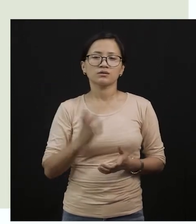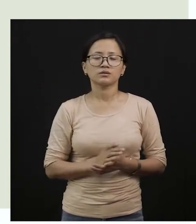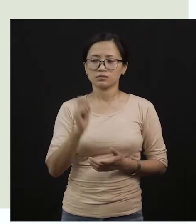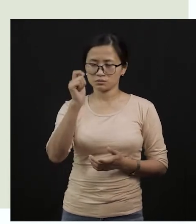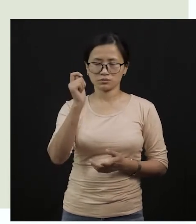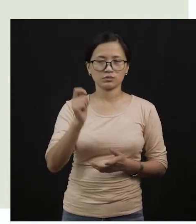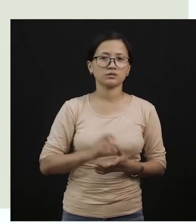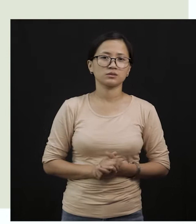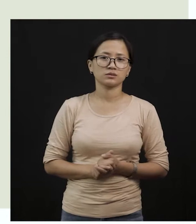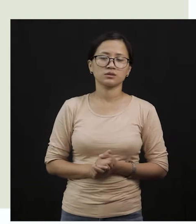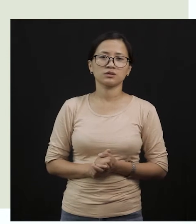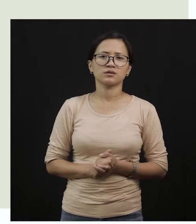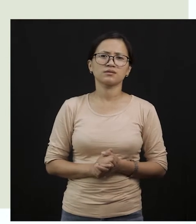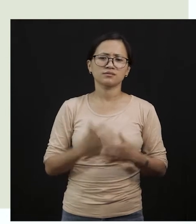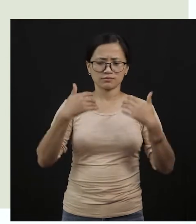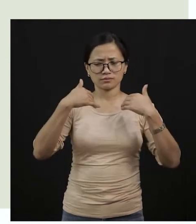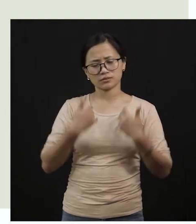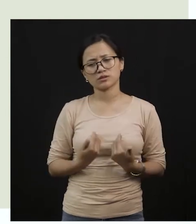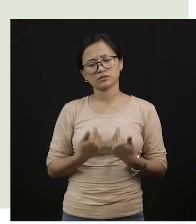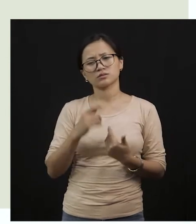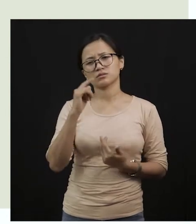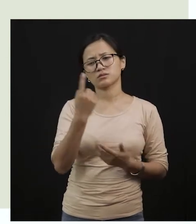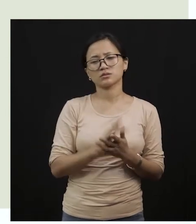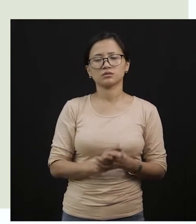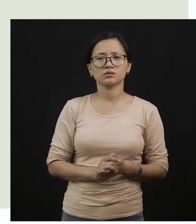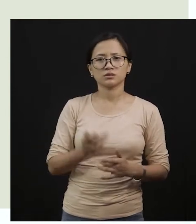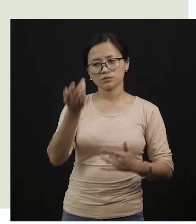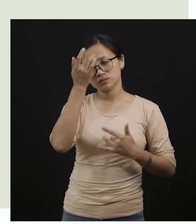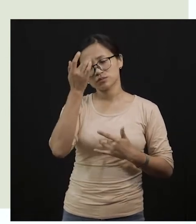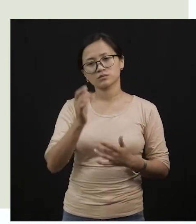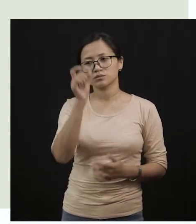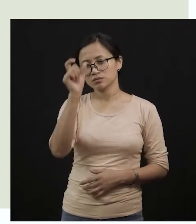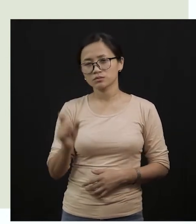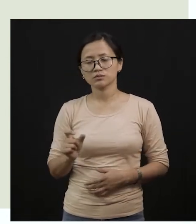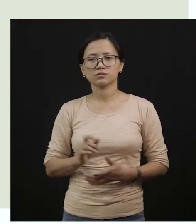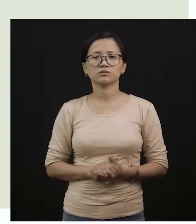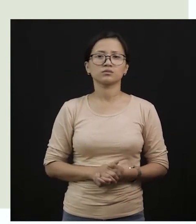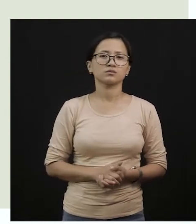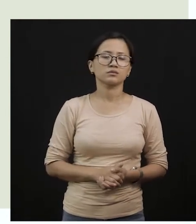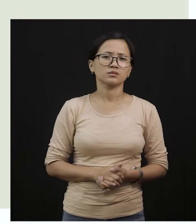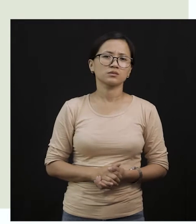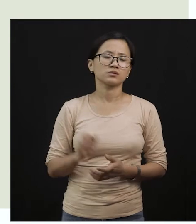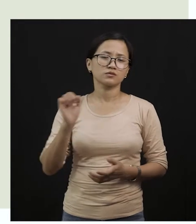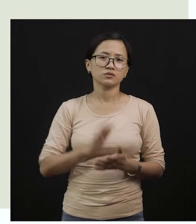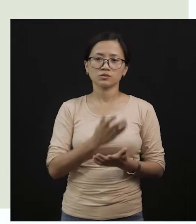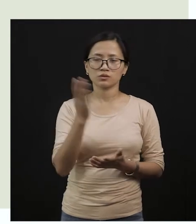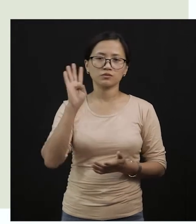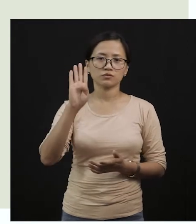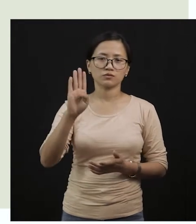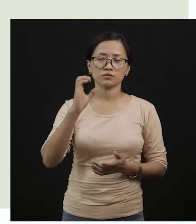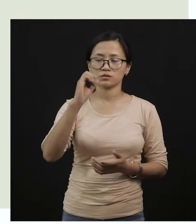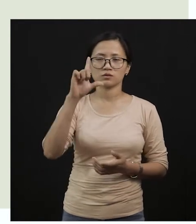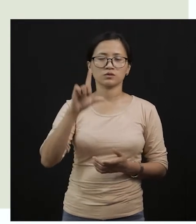it? It's tiresome even to look after one sick people. I'm sure even though you are a class 4 student, sometimes